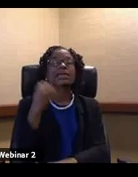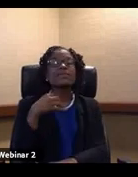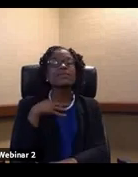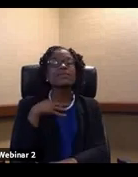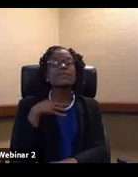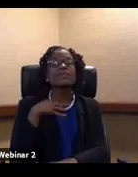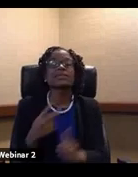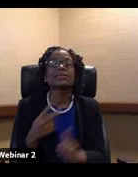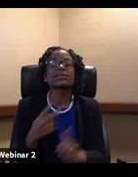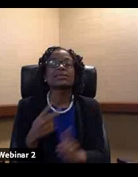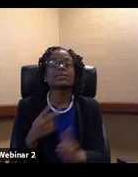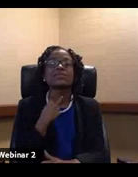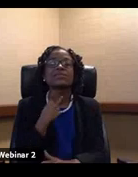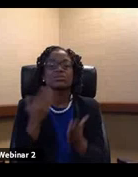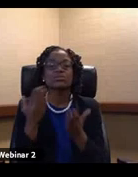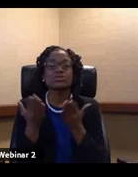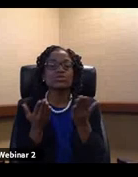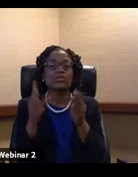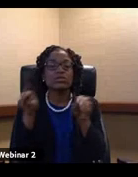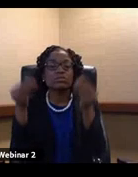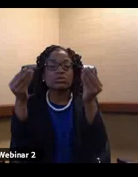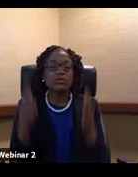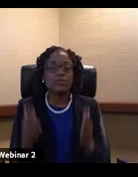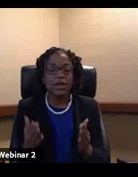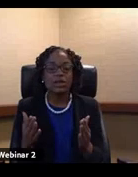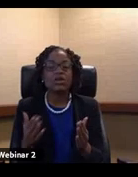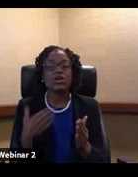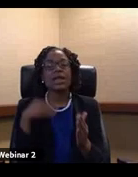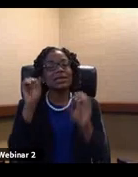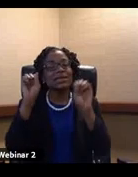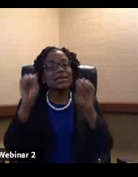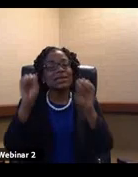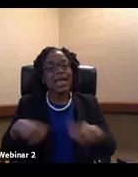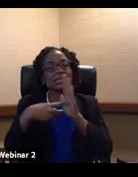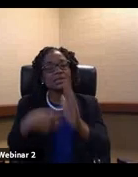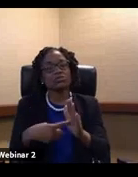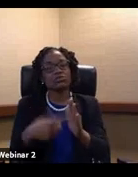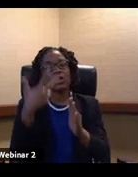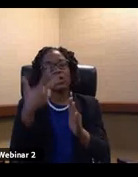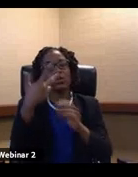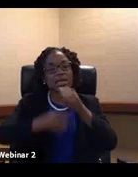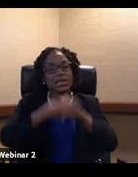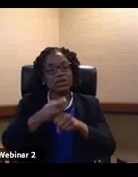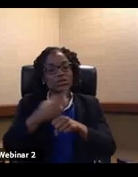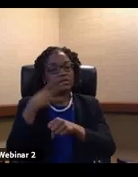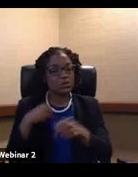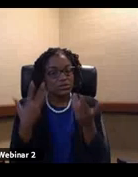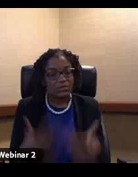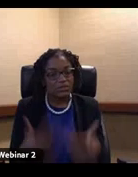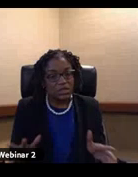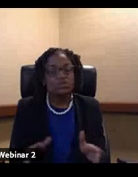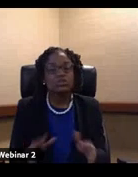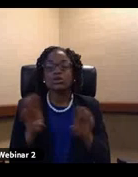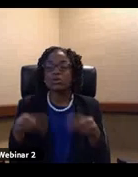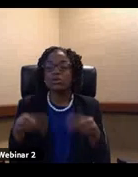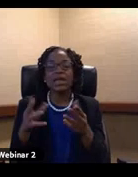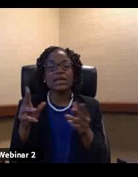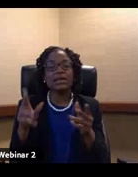the applicant is either a victim service provider or can demonstrate they have at least 3 years experience